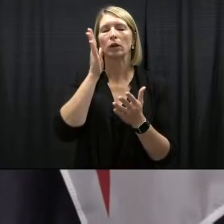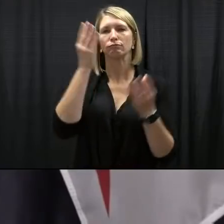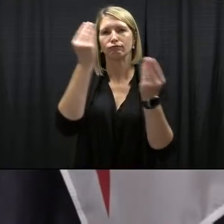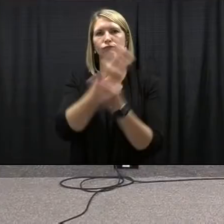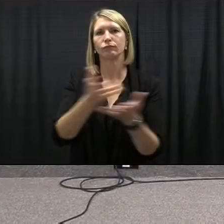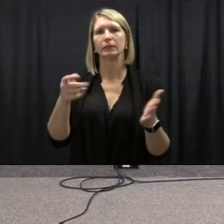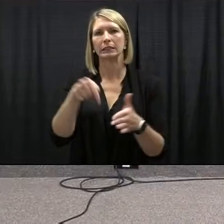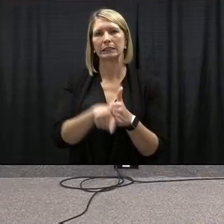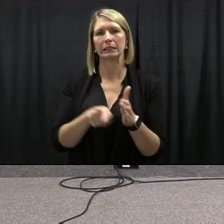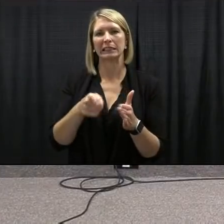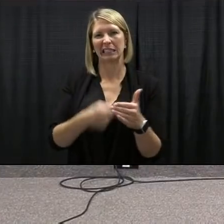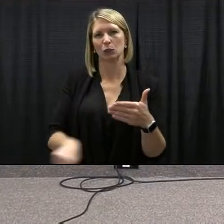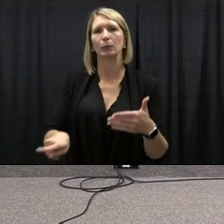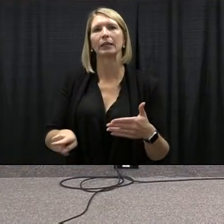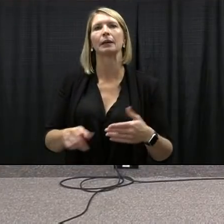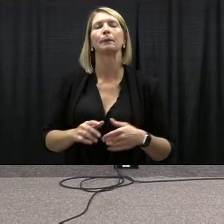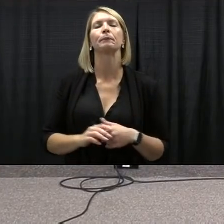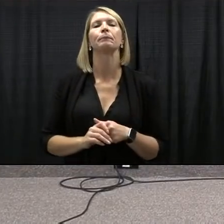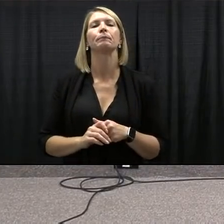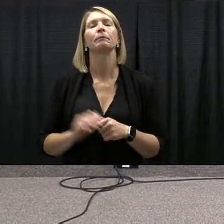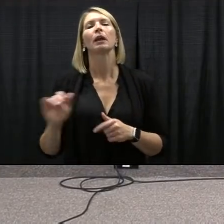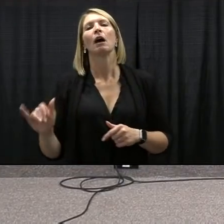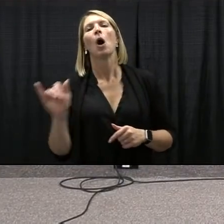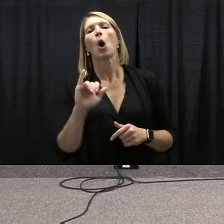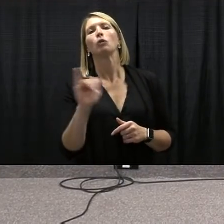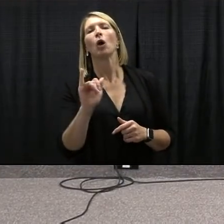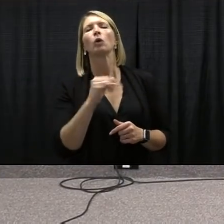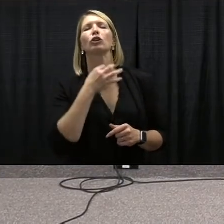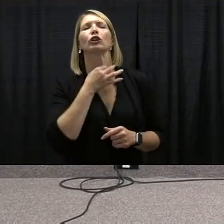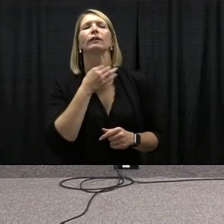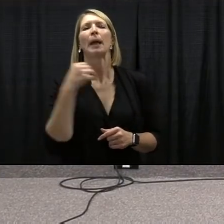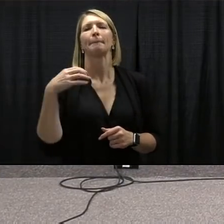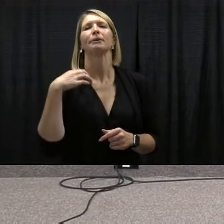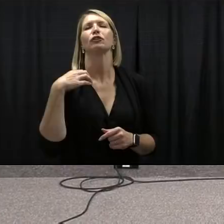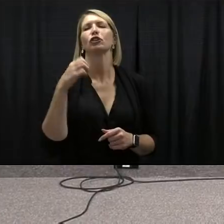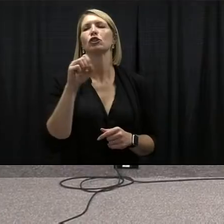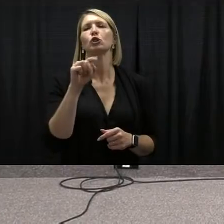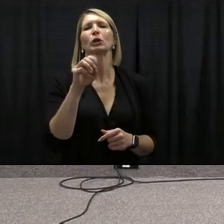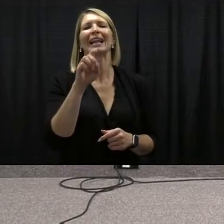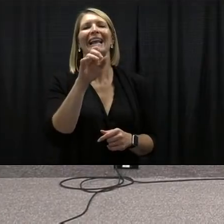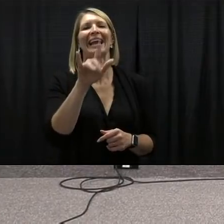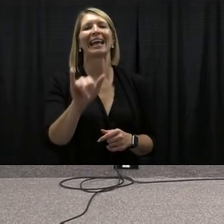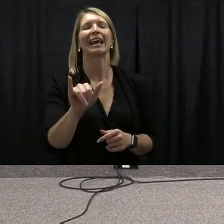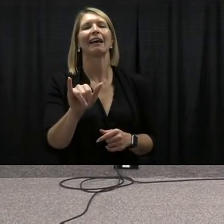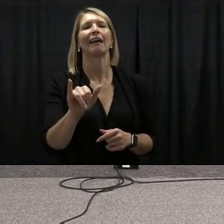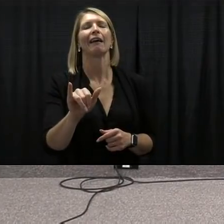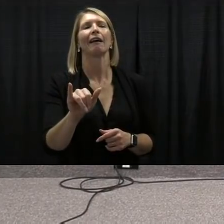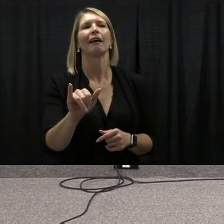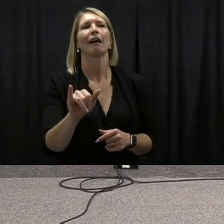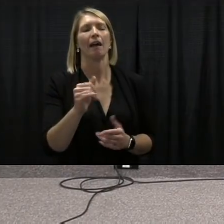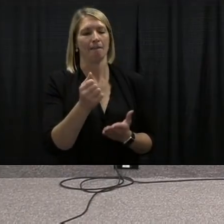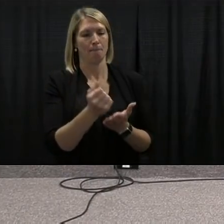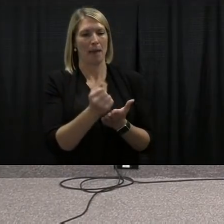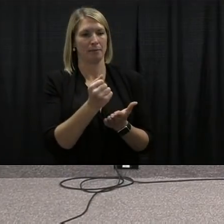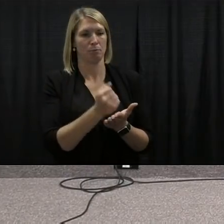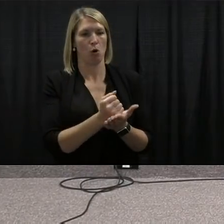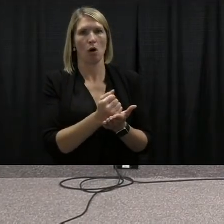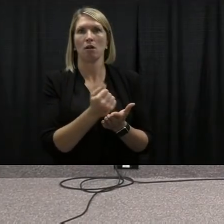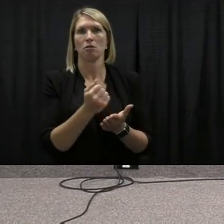Thank you. And Minister Studley, when these vaccine passports are